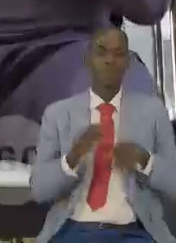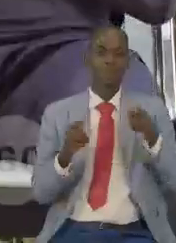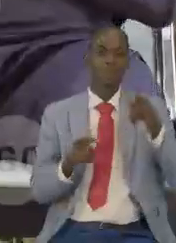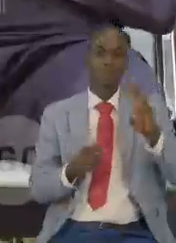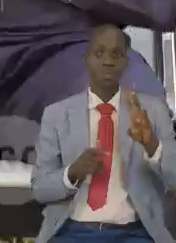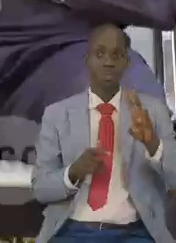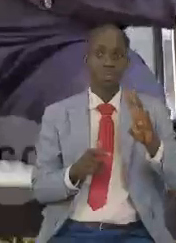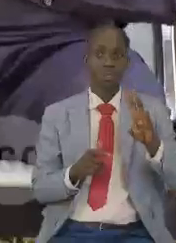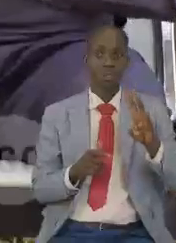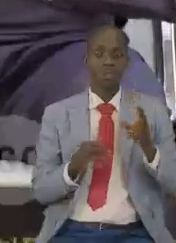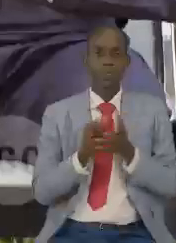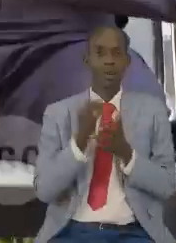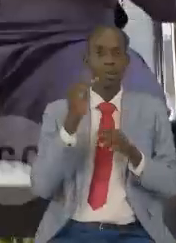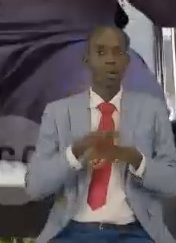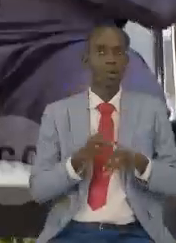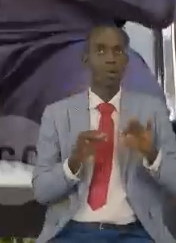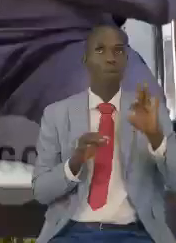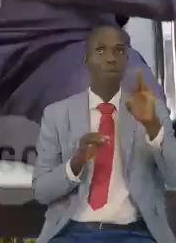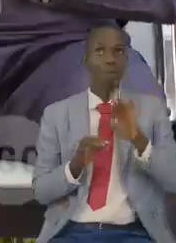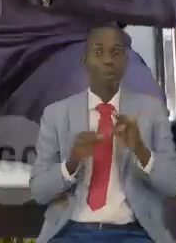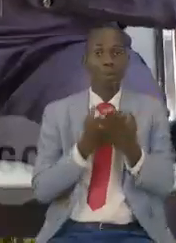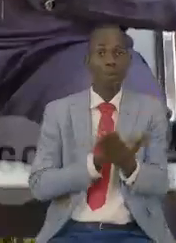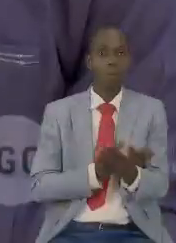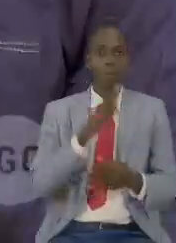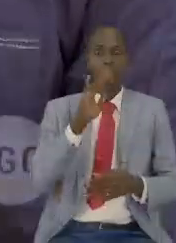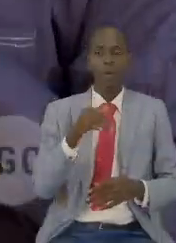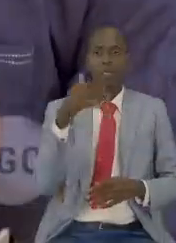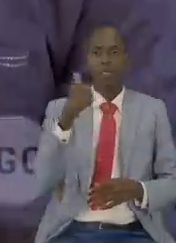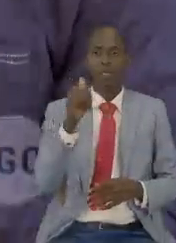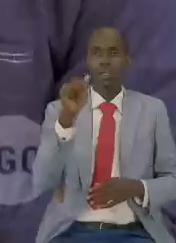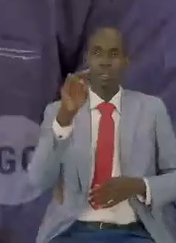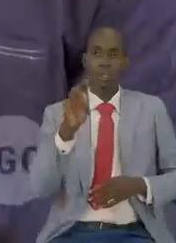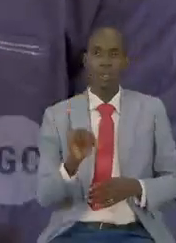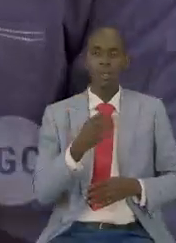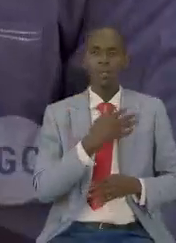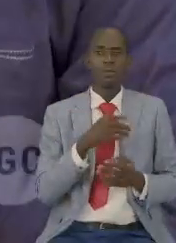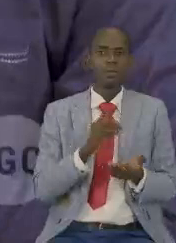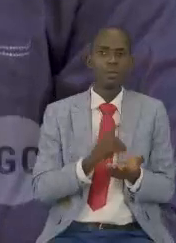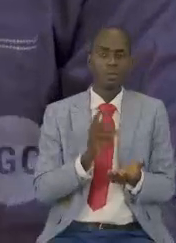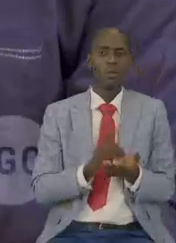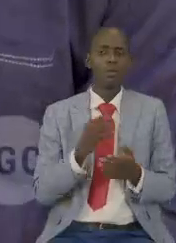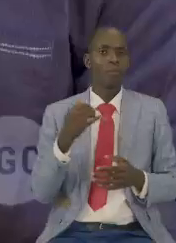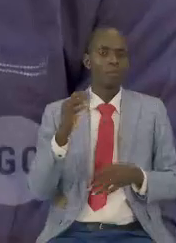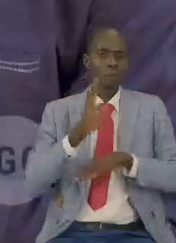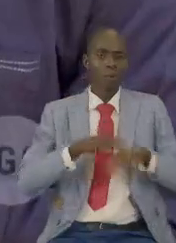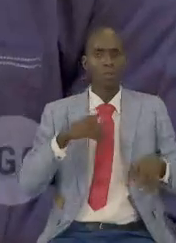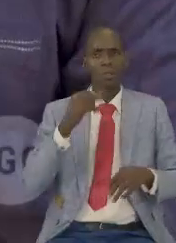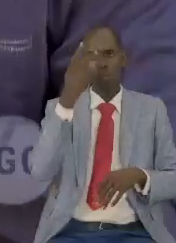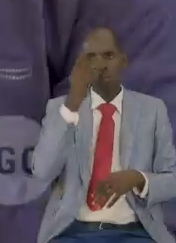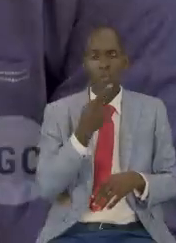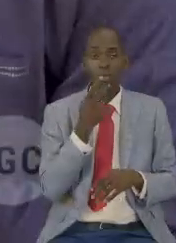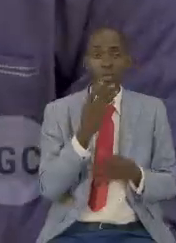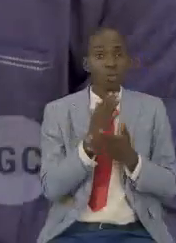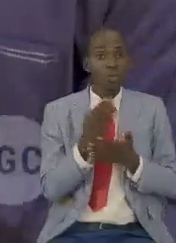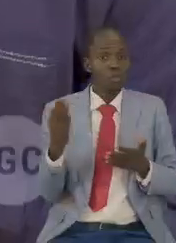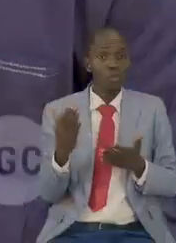10 a.m., and the doctor called on us that something beyond medical sign